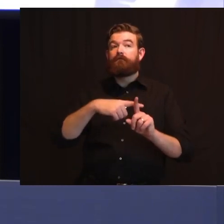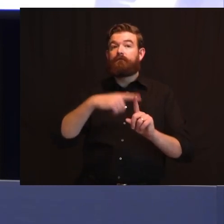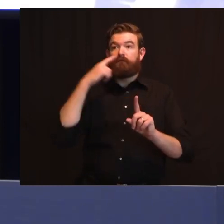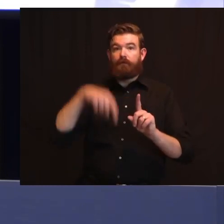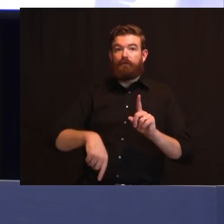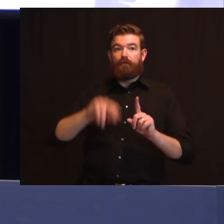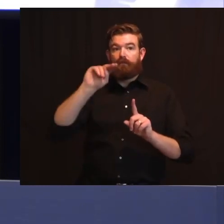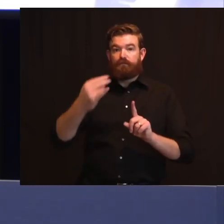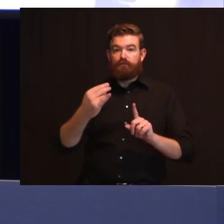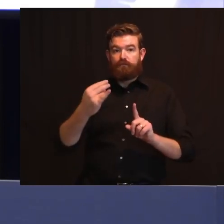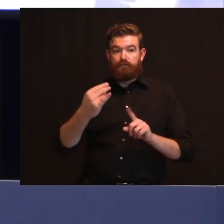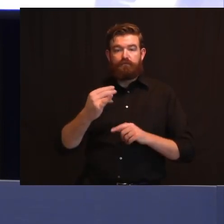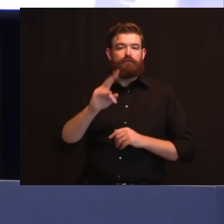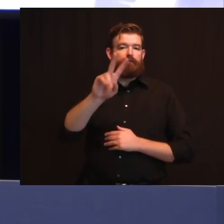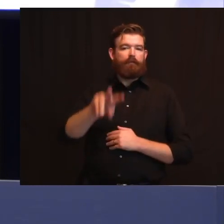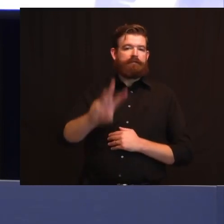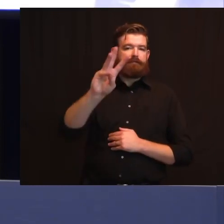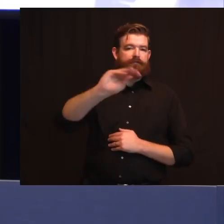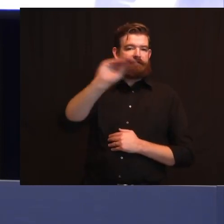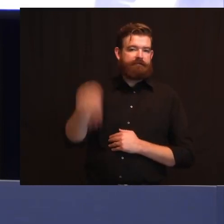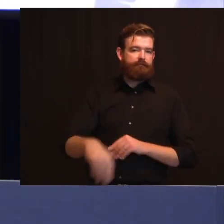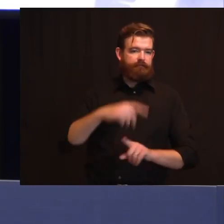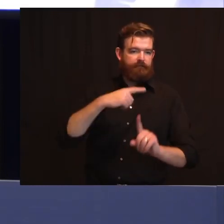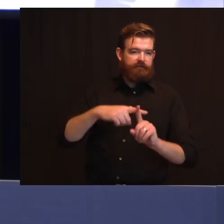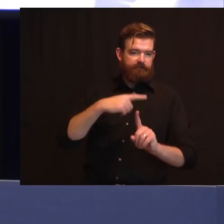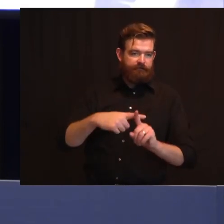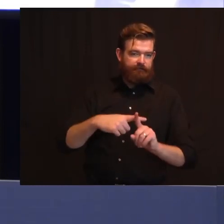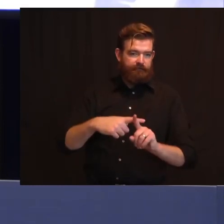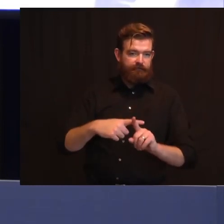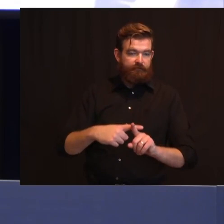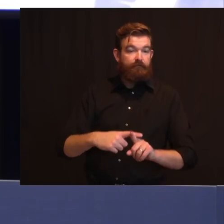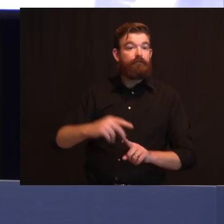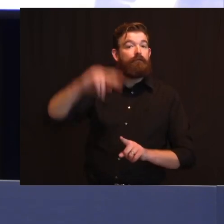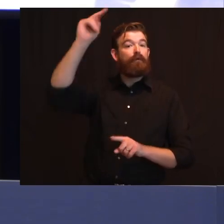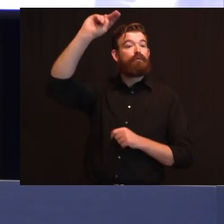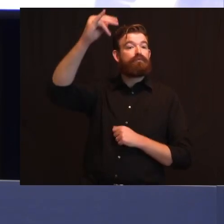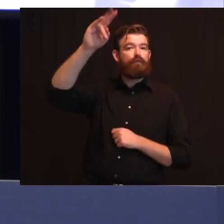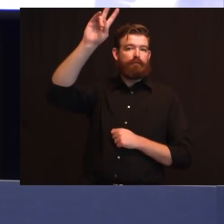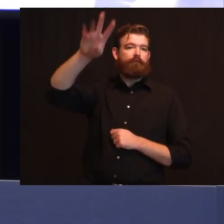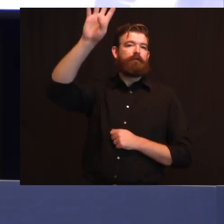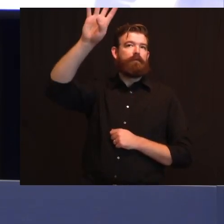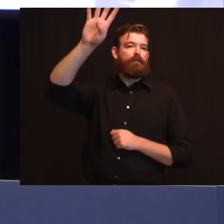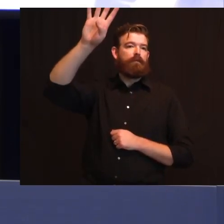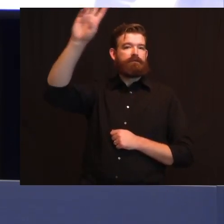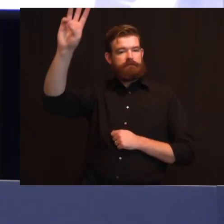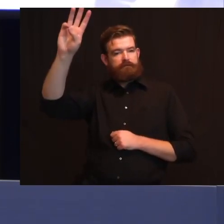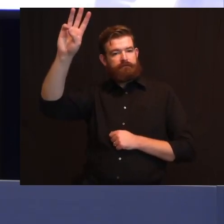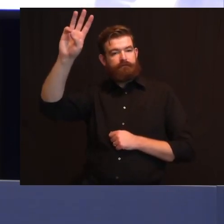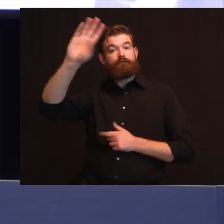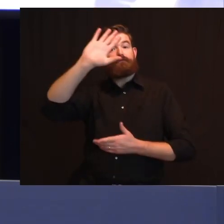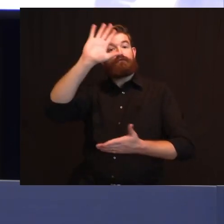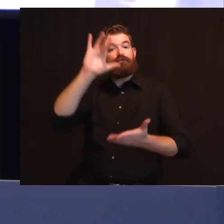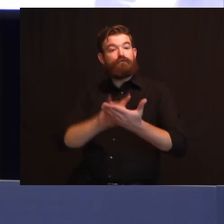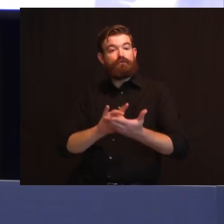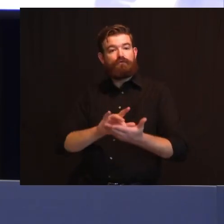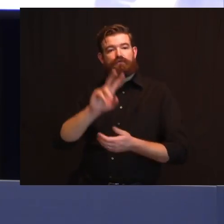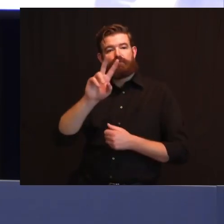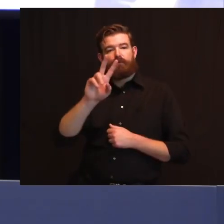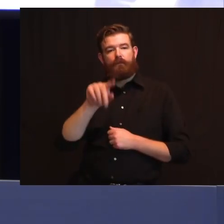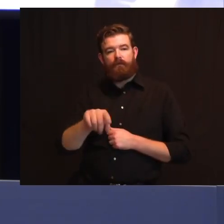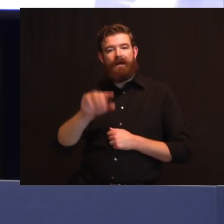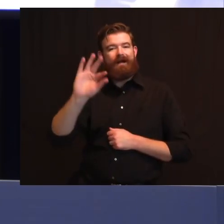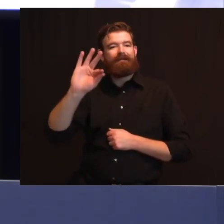was 2.6. The northern part of the state reported 2.46, the central part of the state 2.91, and